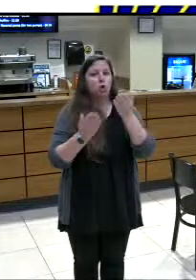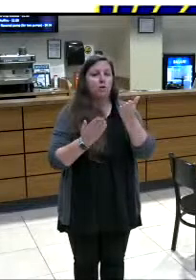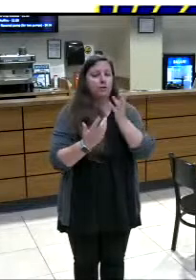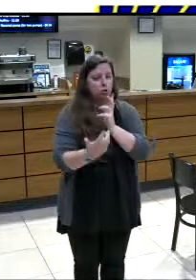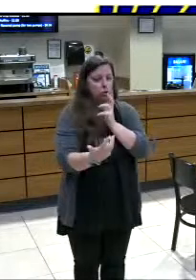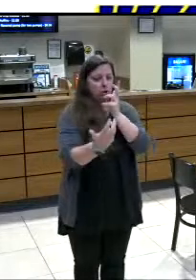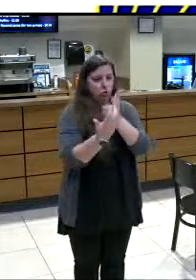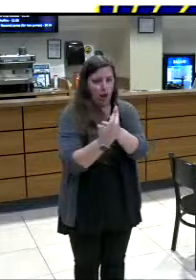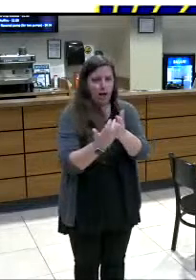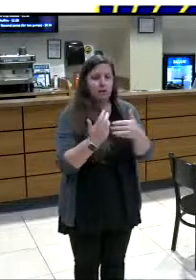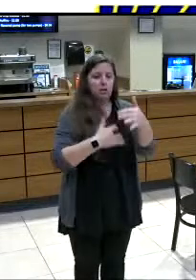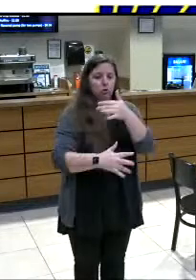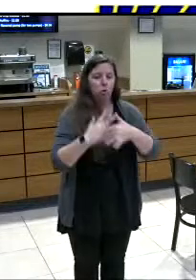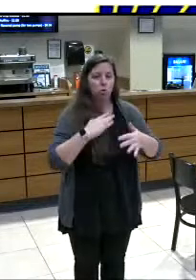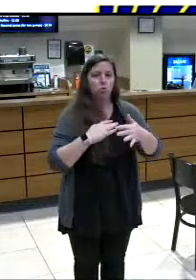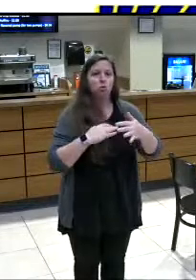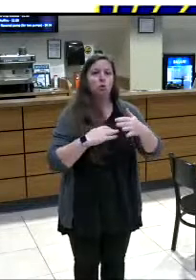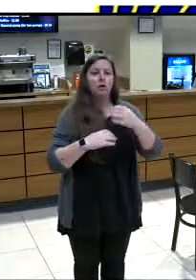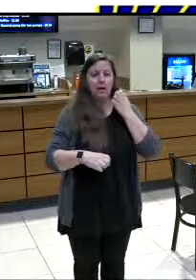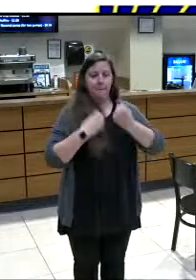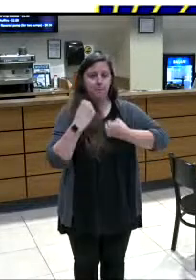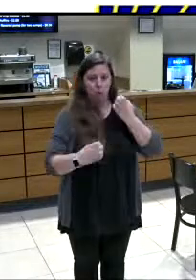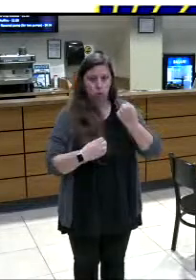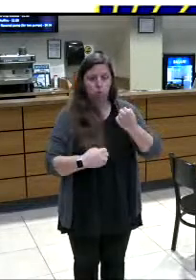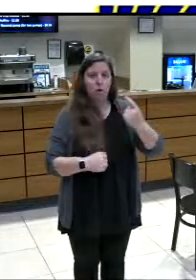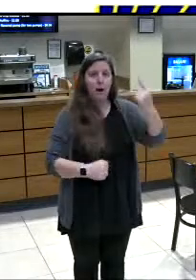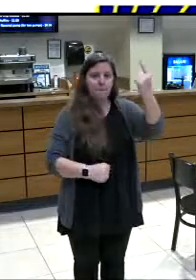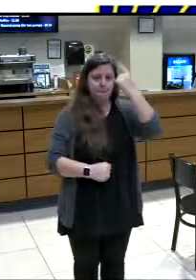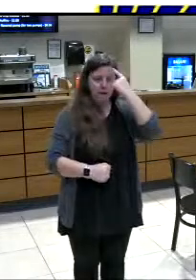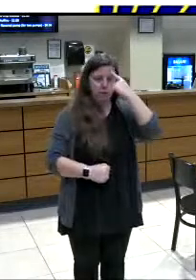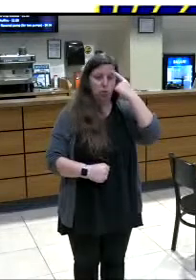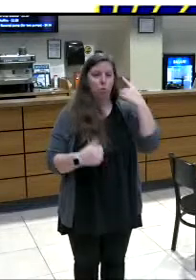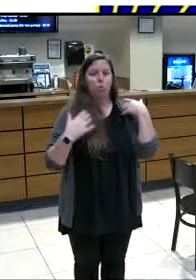emotional, mental, and behavioral well-being of all students.